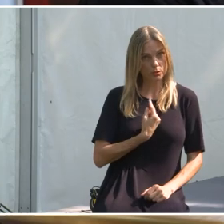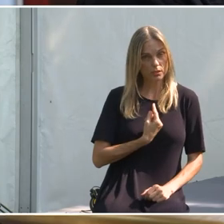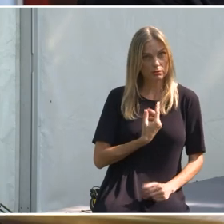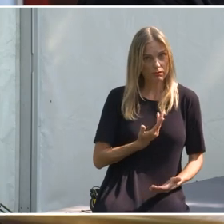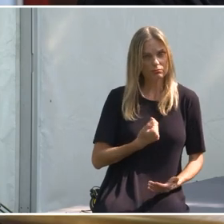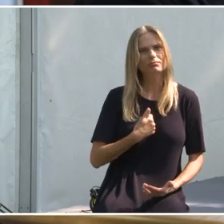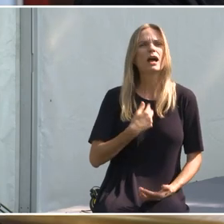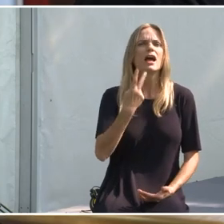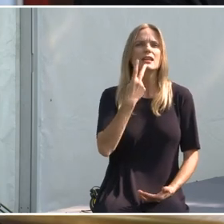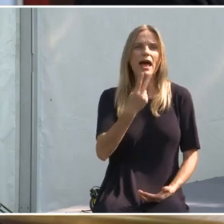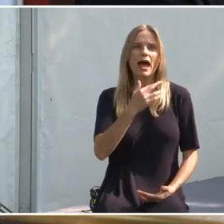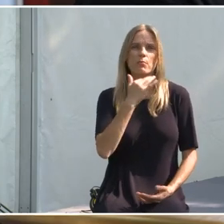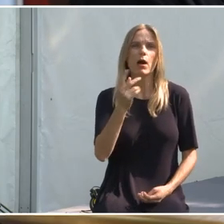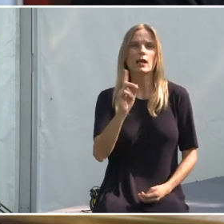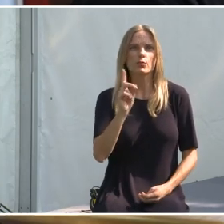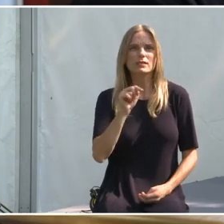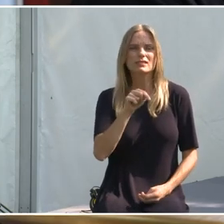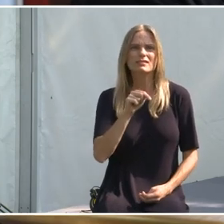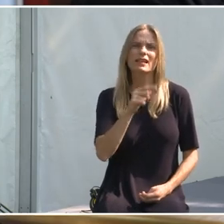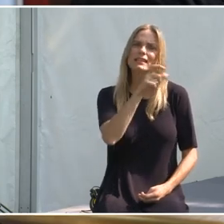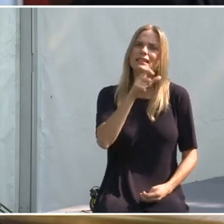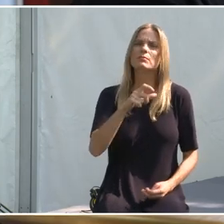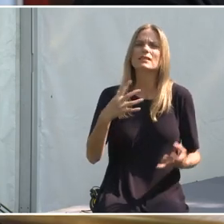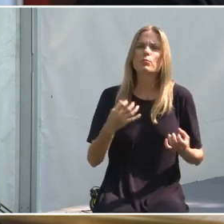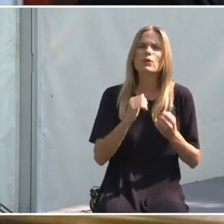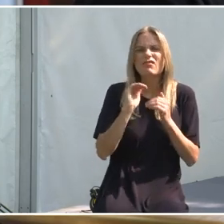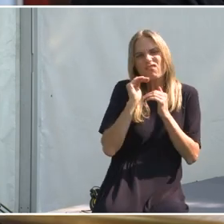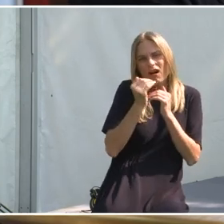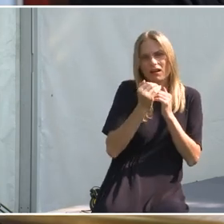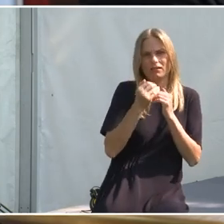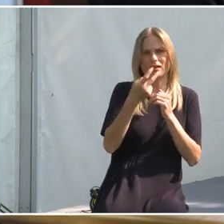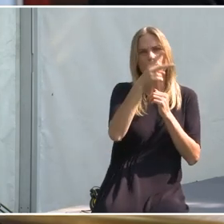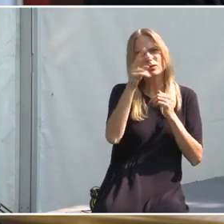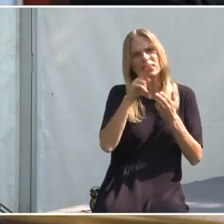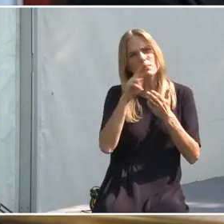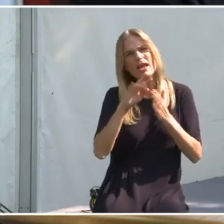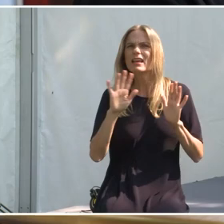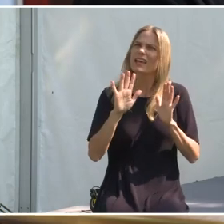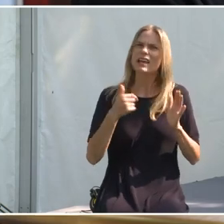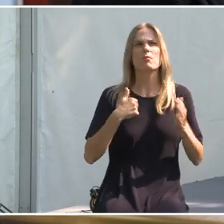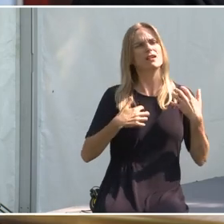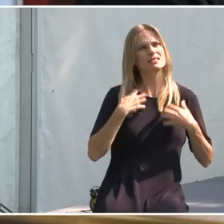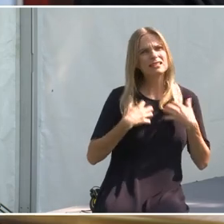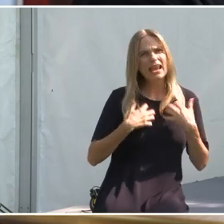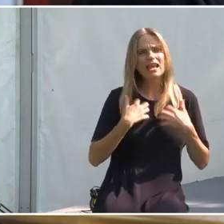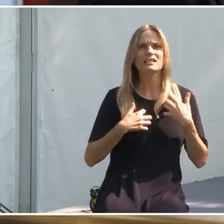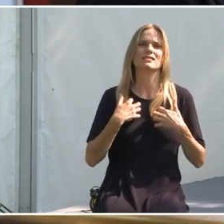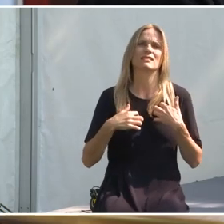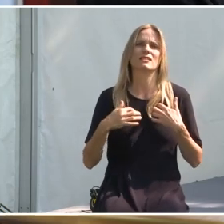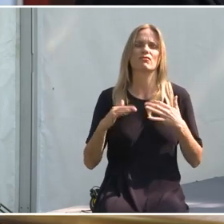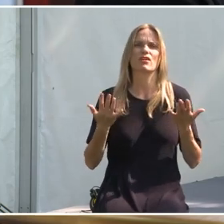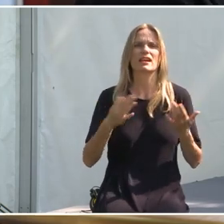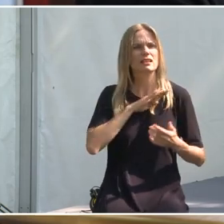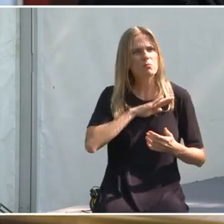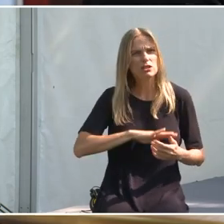it's covered, or people try to cover it with some other issues, like, okay, I'm just stressed, it's a depression